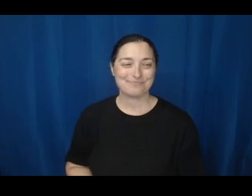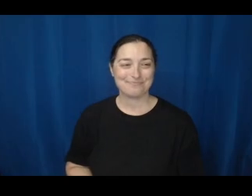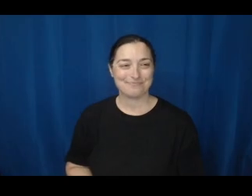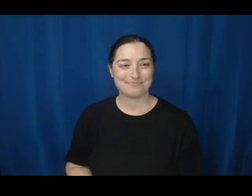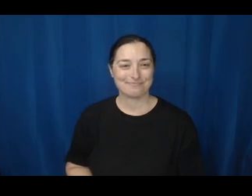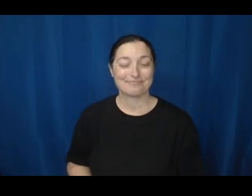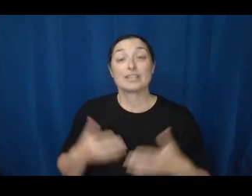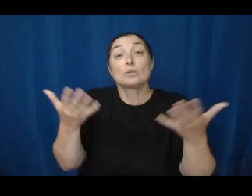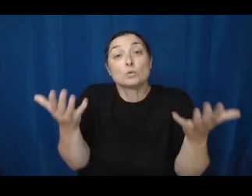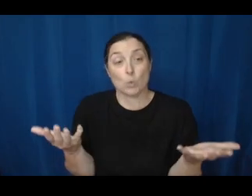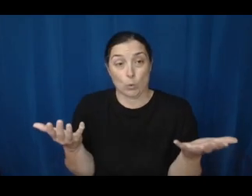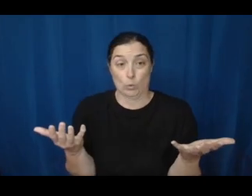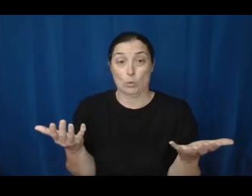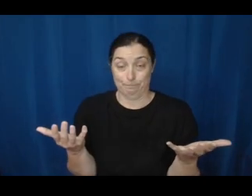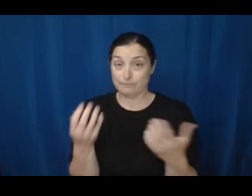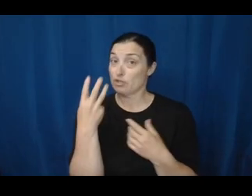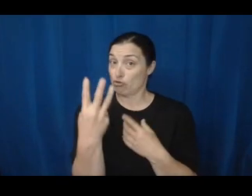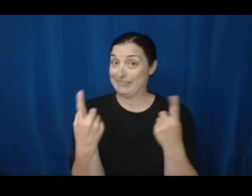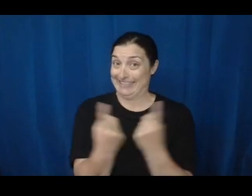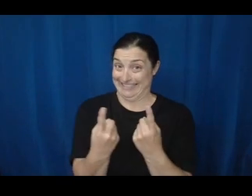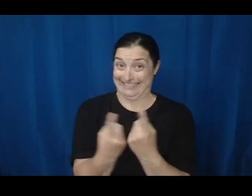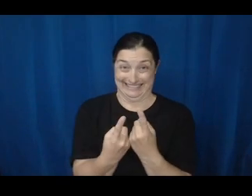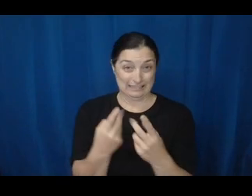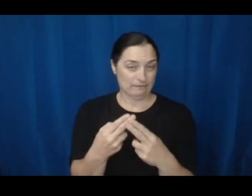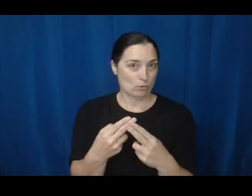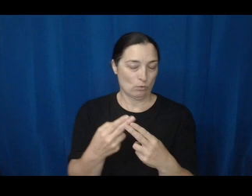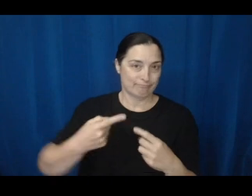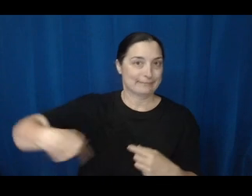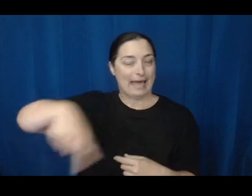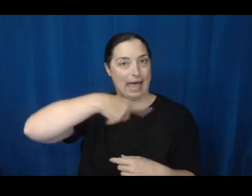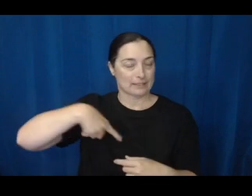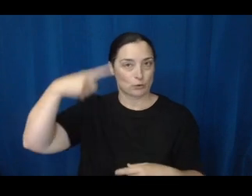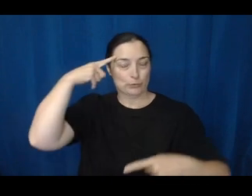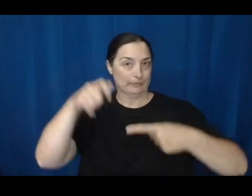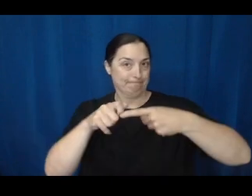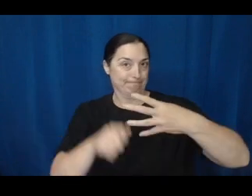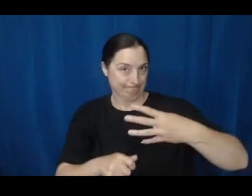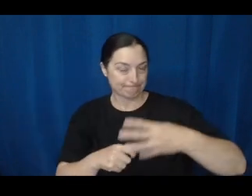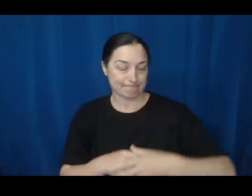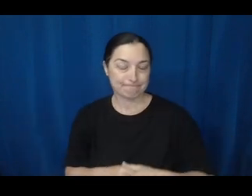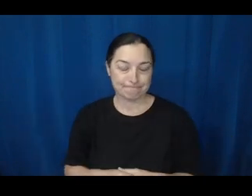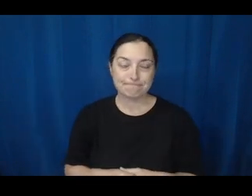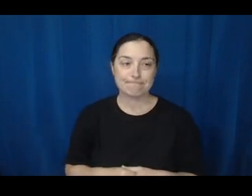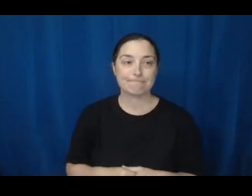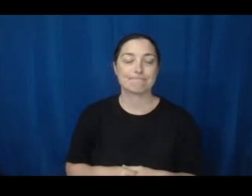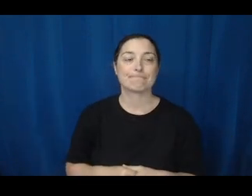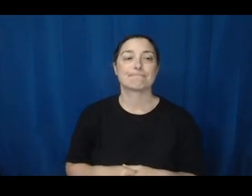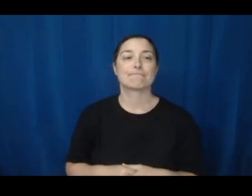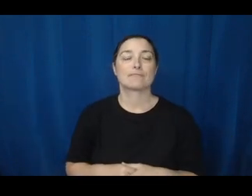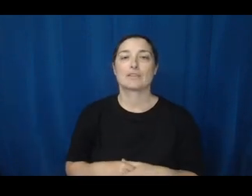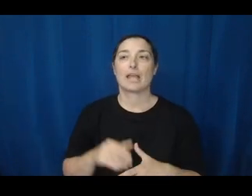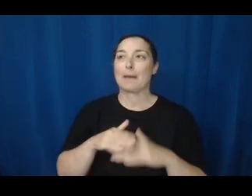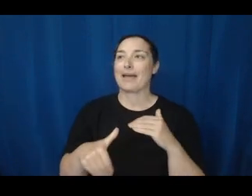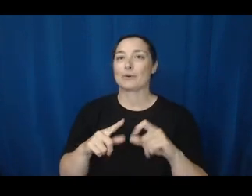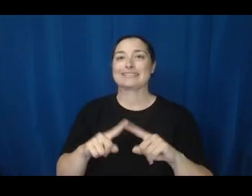So I have just three things for all of us to think about, again, within this new paradigm of schooling. Not just doing the